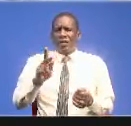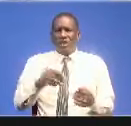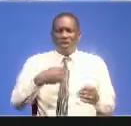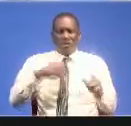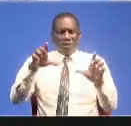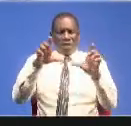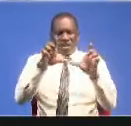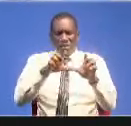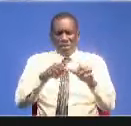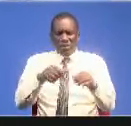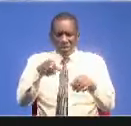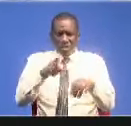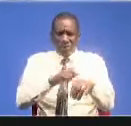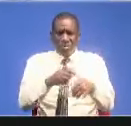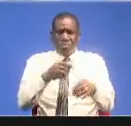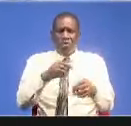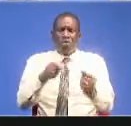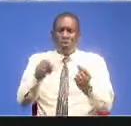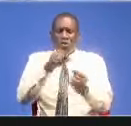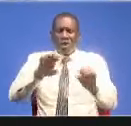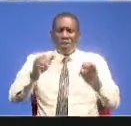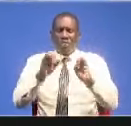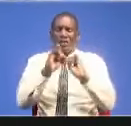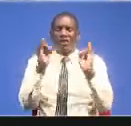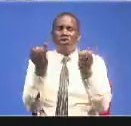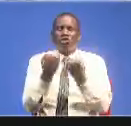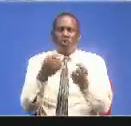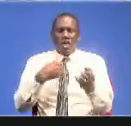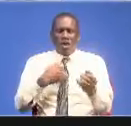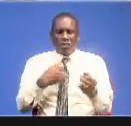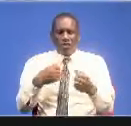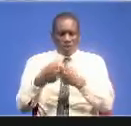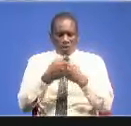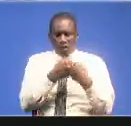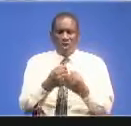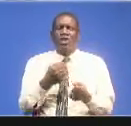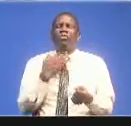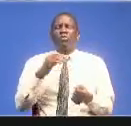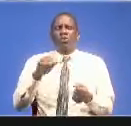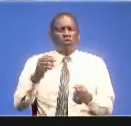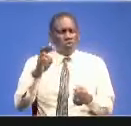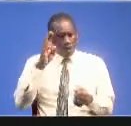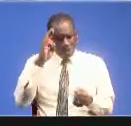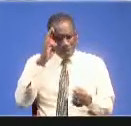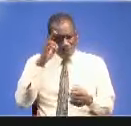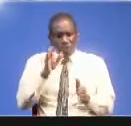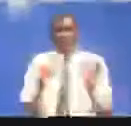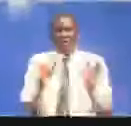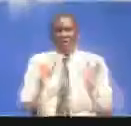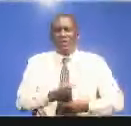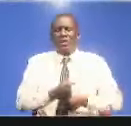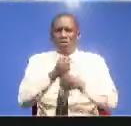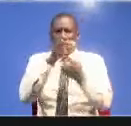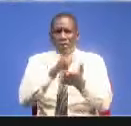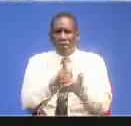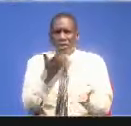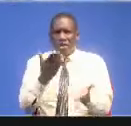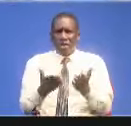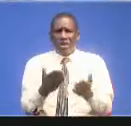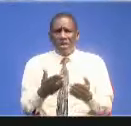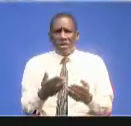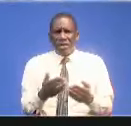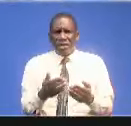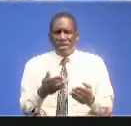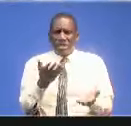during a period when other institutions are facing challenges. We want to remind the public and stakeholders that any